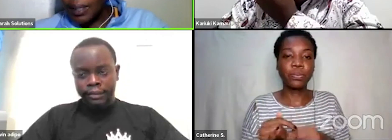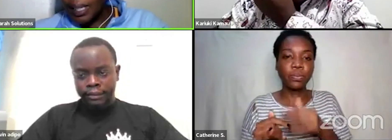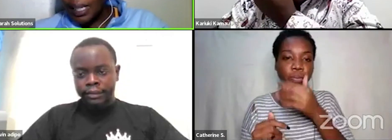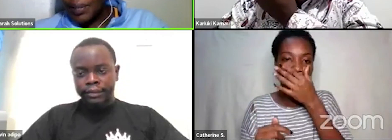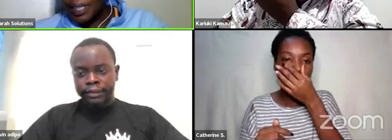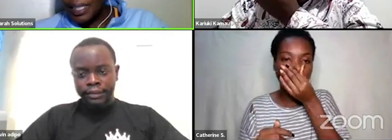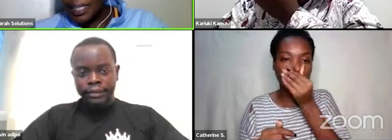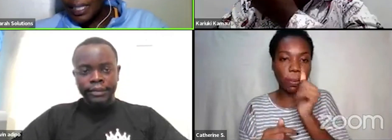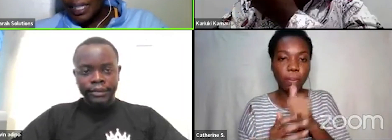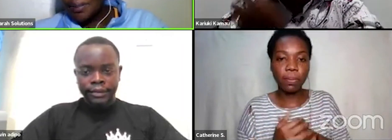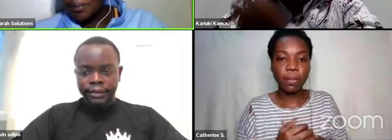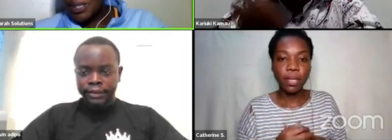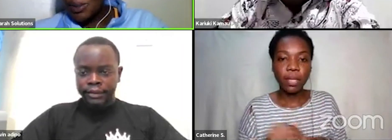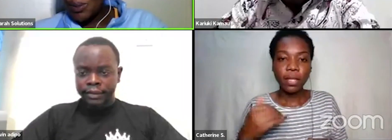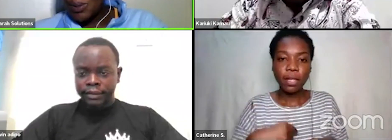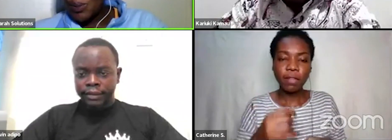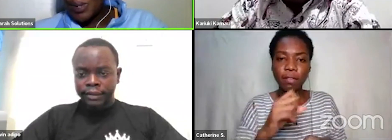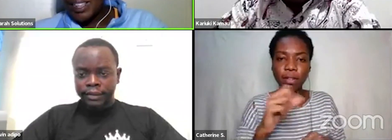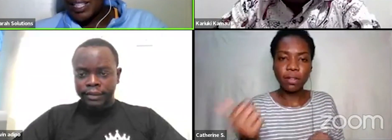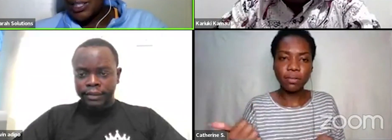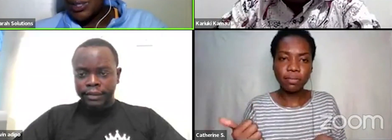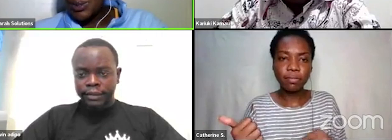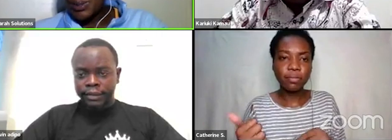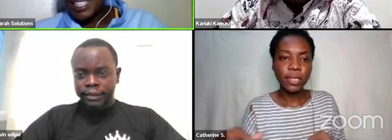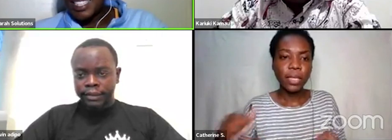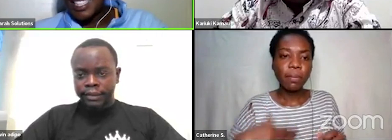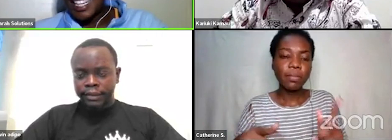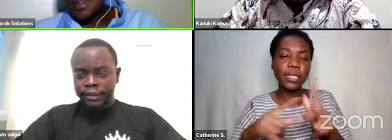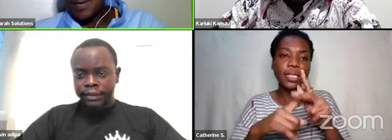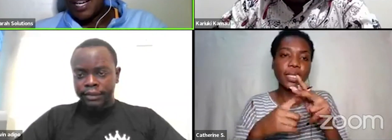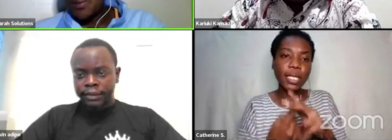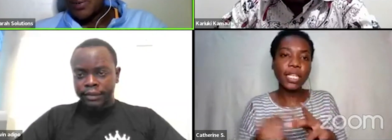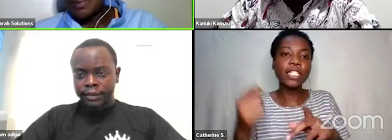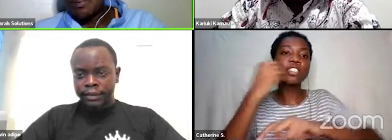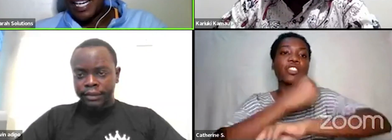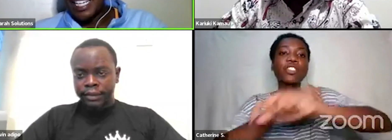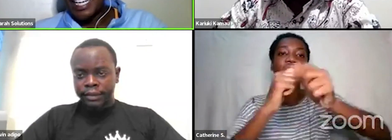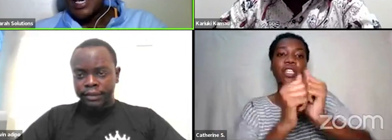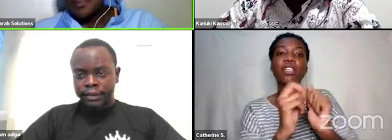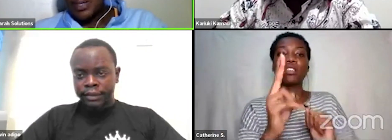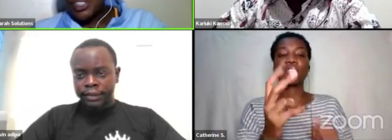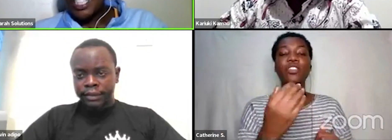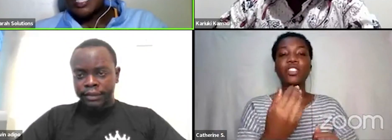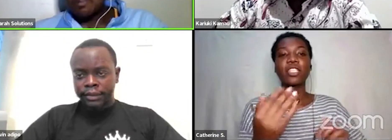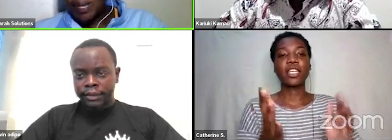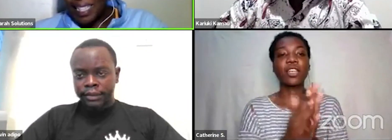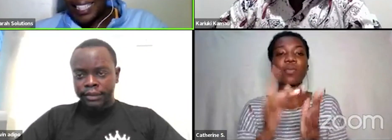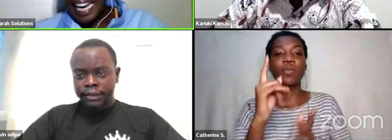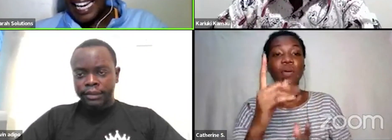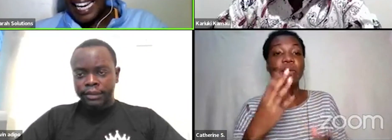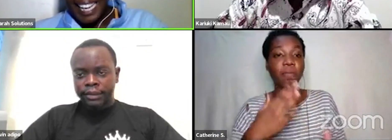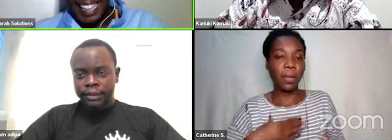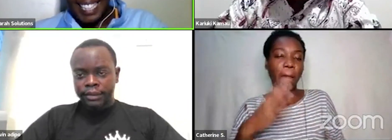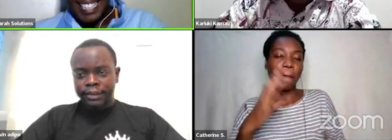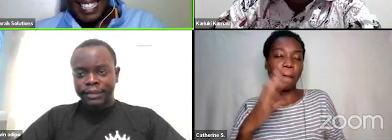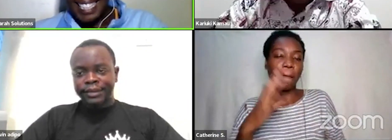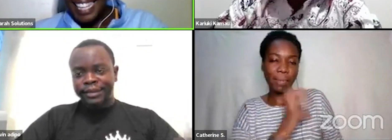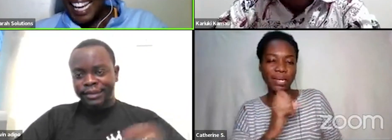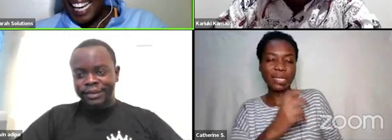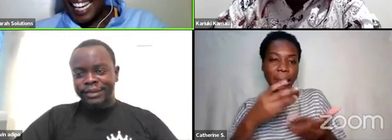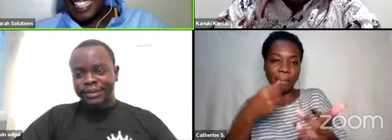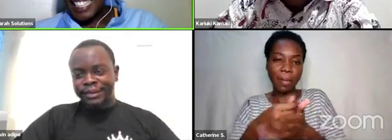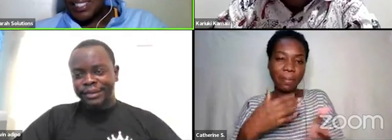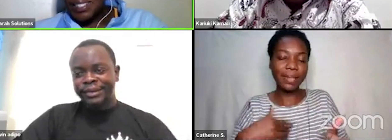is the other one? Can relate. I started my school with 2 kids and one was mine. Patience pays. I like